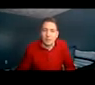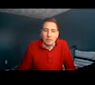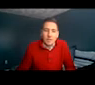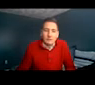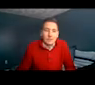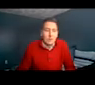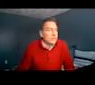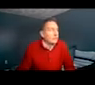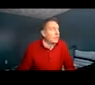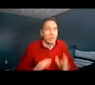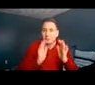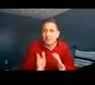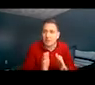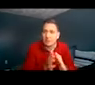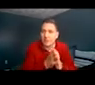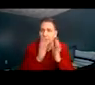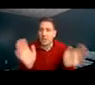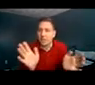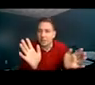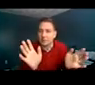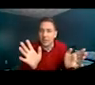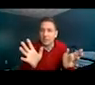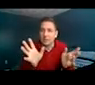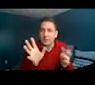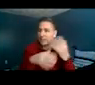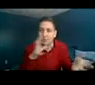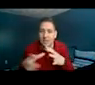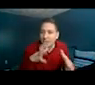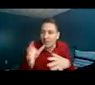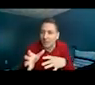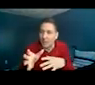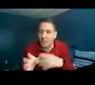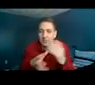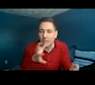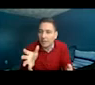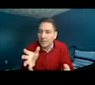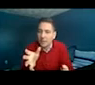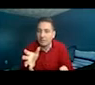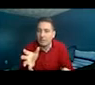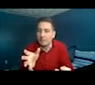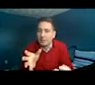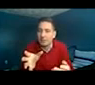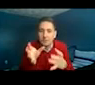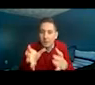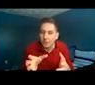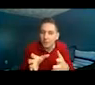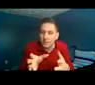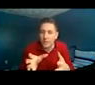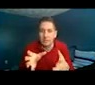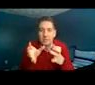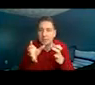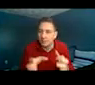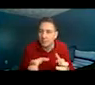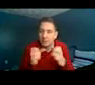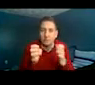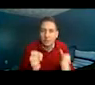awesome. Alrighty. So I hope that was helpful. That was kind of just a way to get engaged and again connect with all of you. You all took the